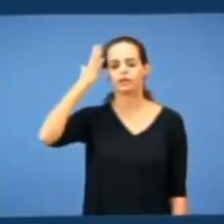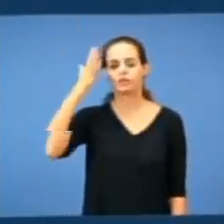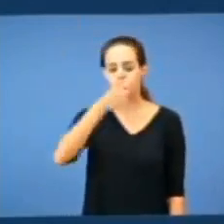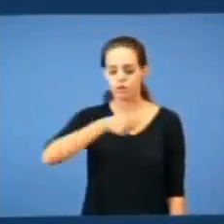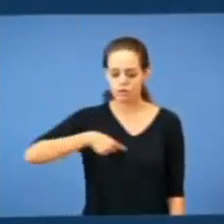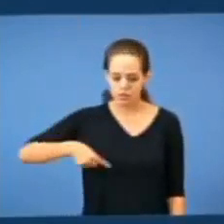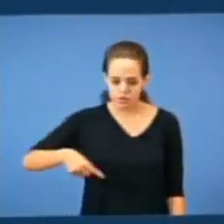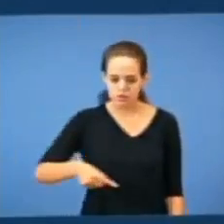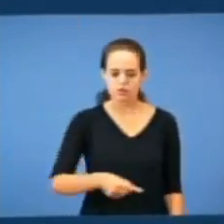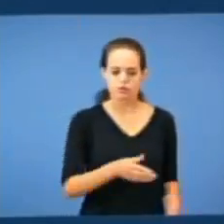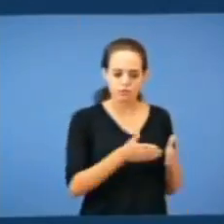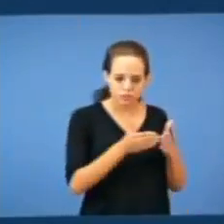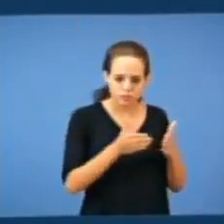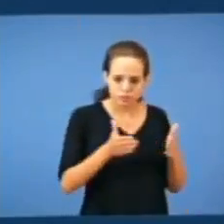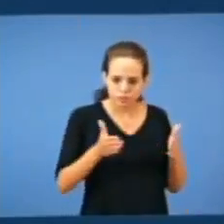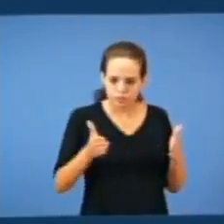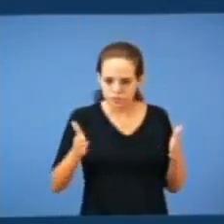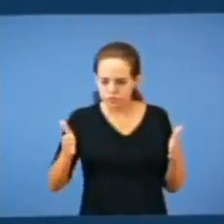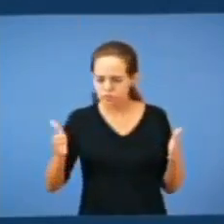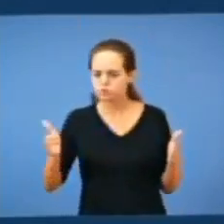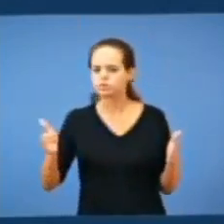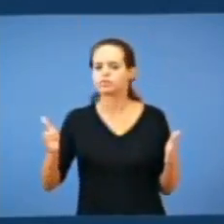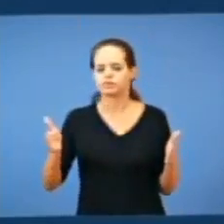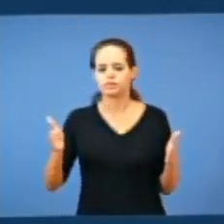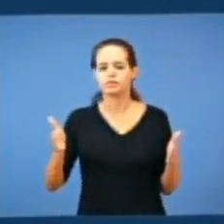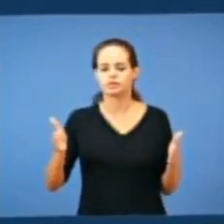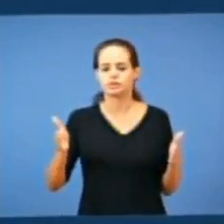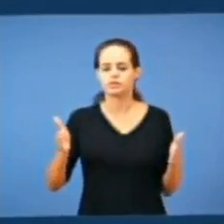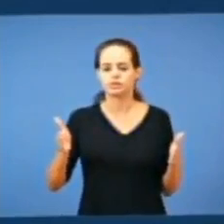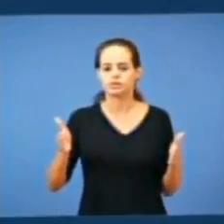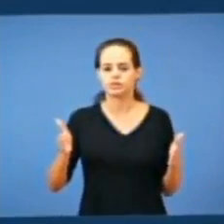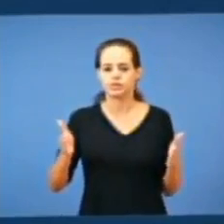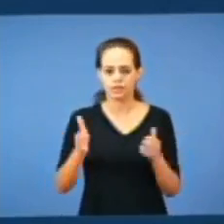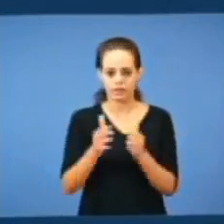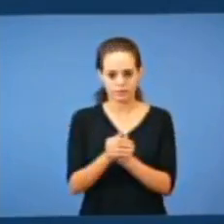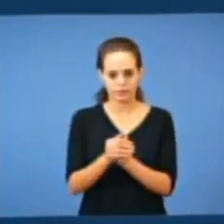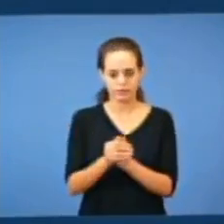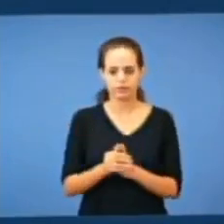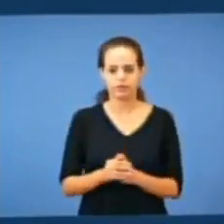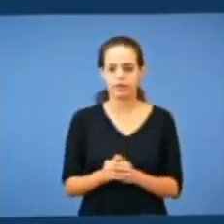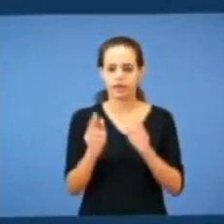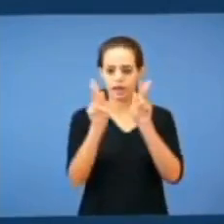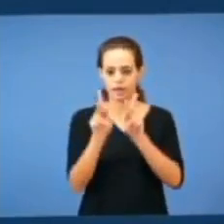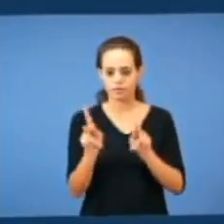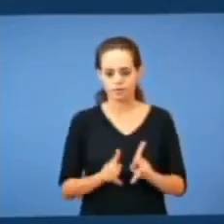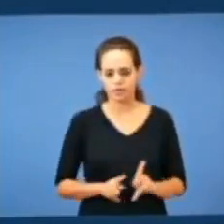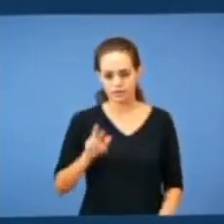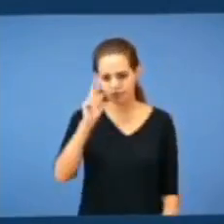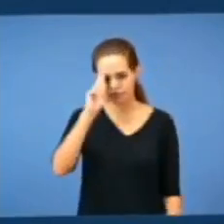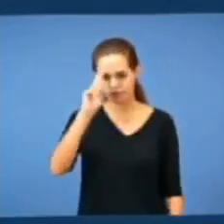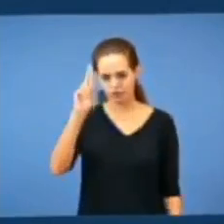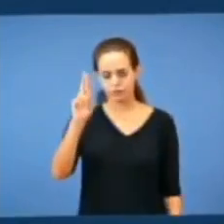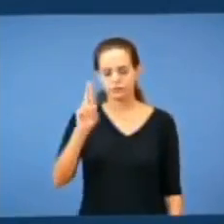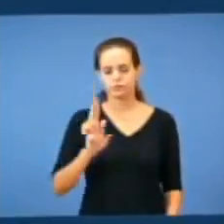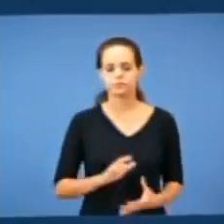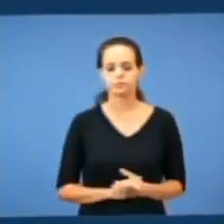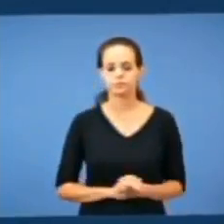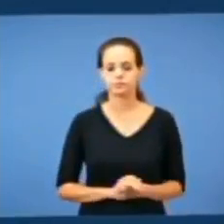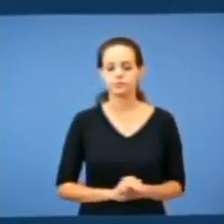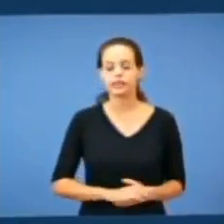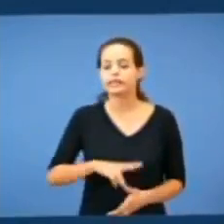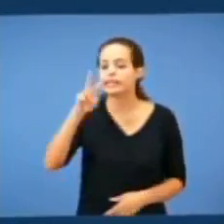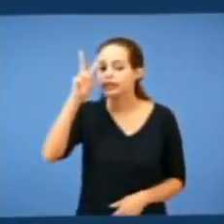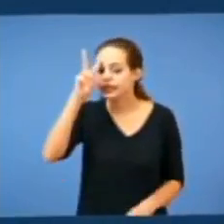responsibility. You need to follow, or we end up following the path of the Gentiles. My brethren, we are not going to